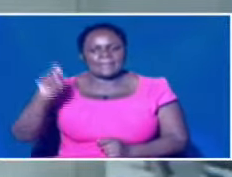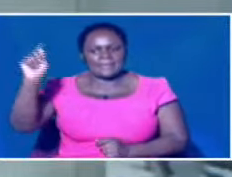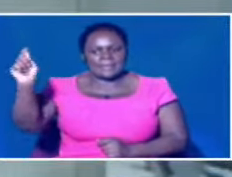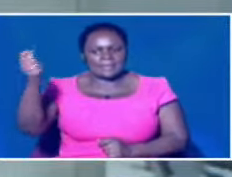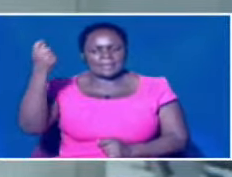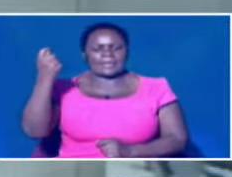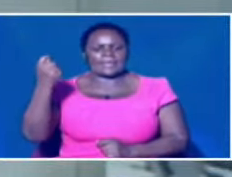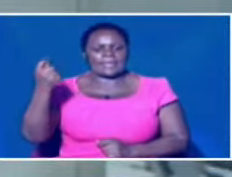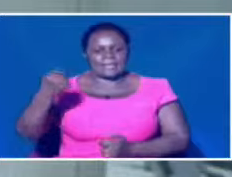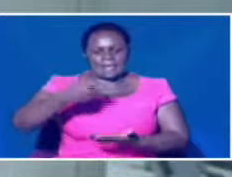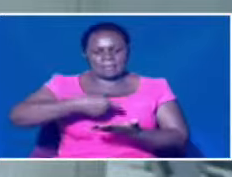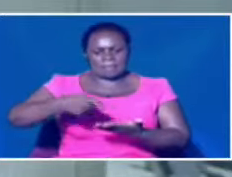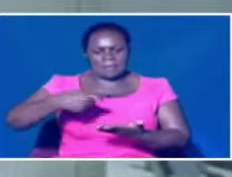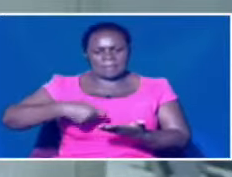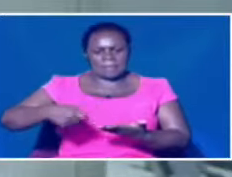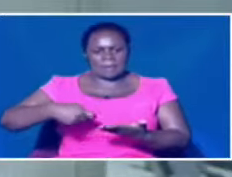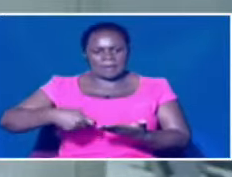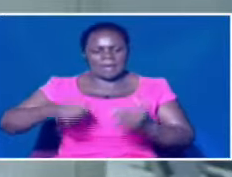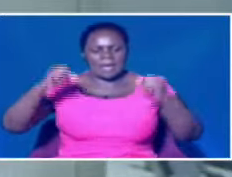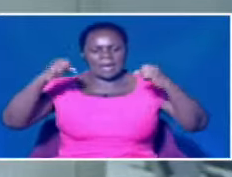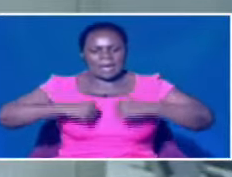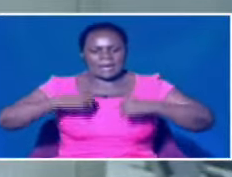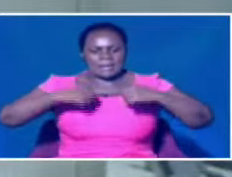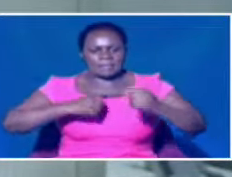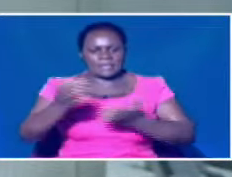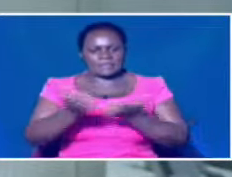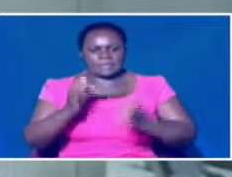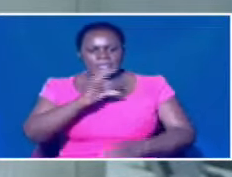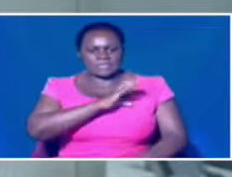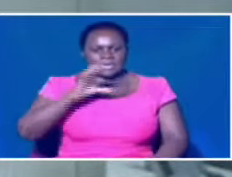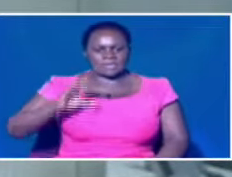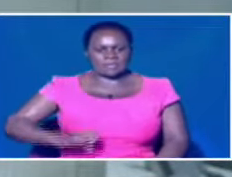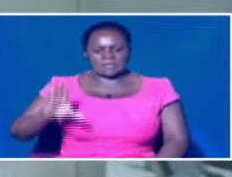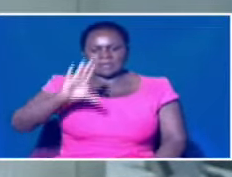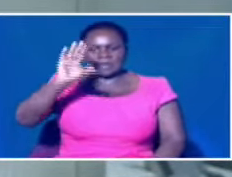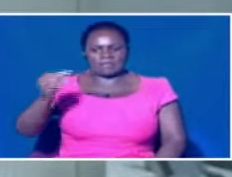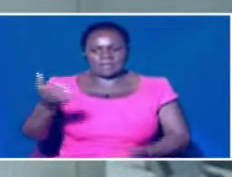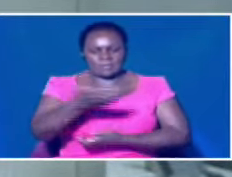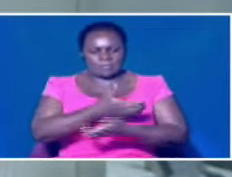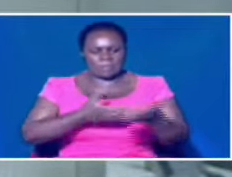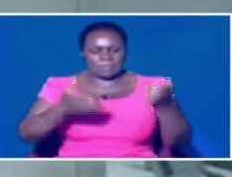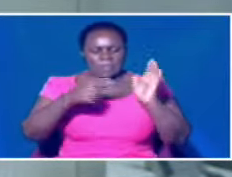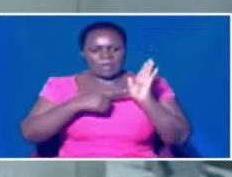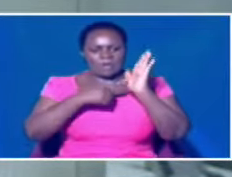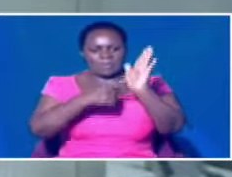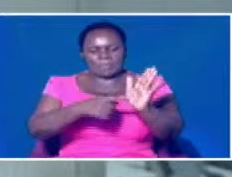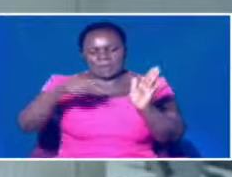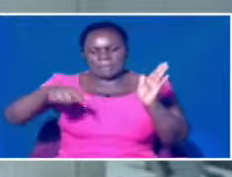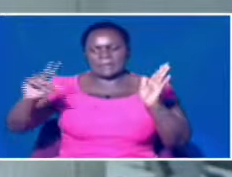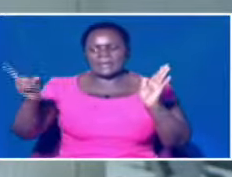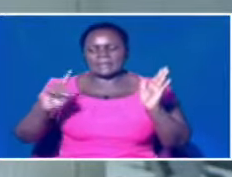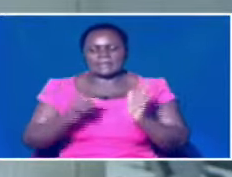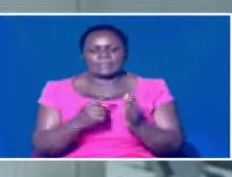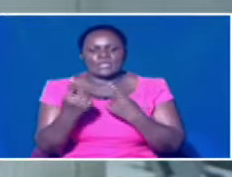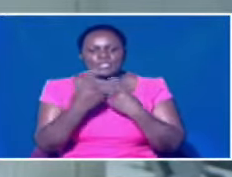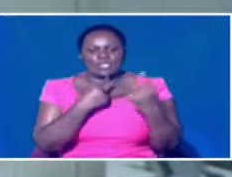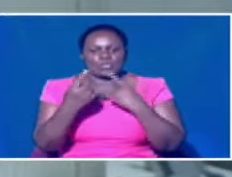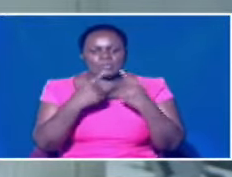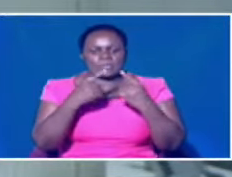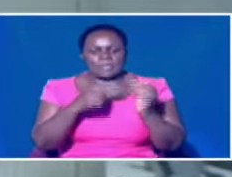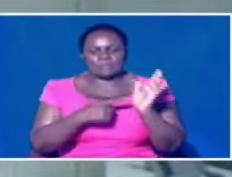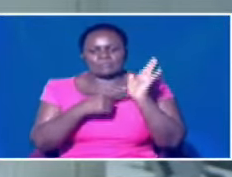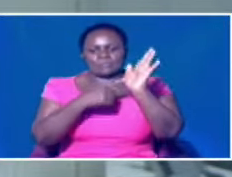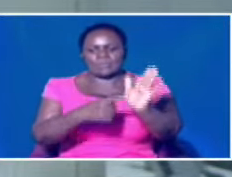Kenya has signed over 10 trade deals in the ongoing China-Africa Economic Trade Expo in Nairobi. Speaking at the